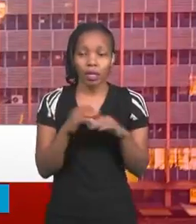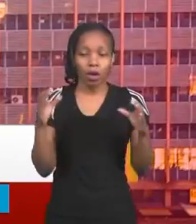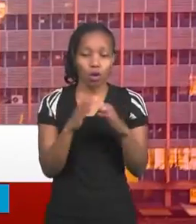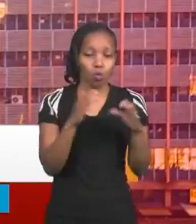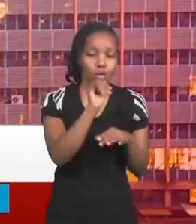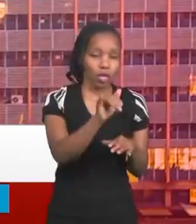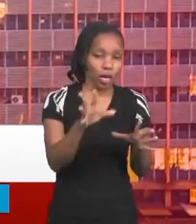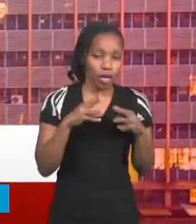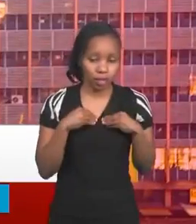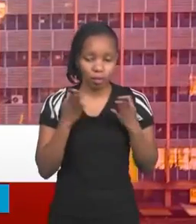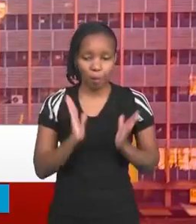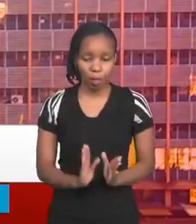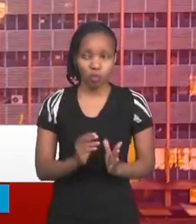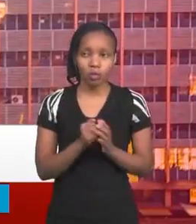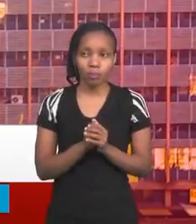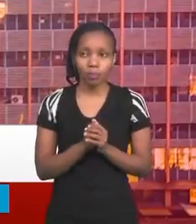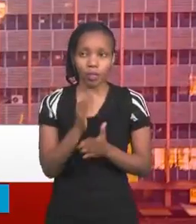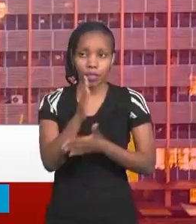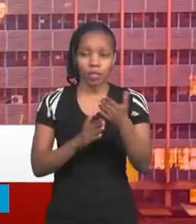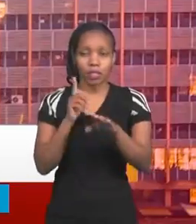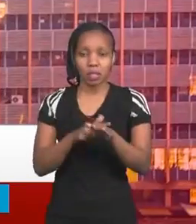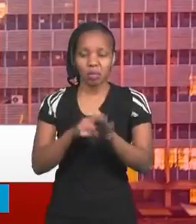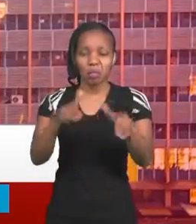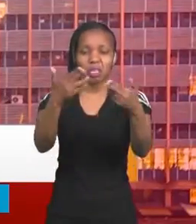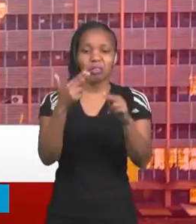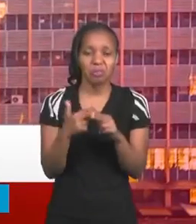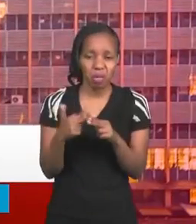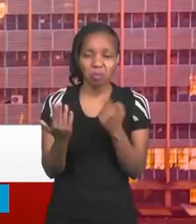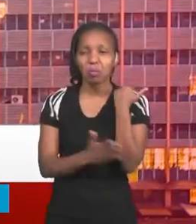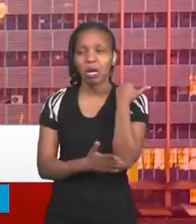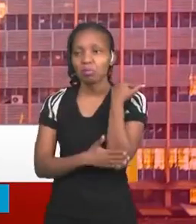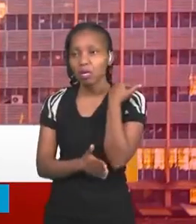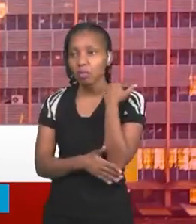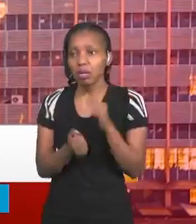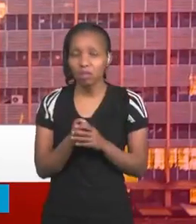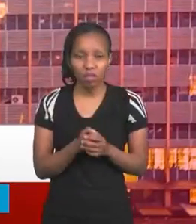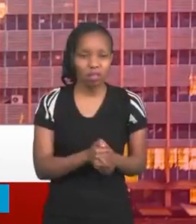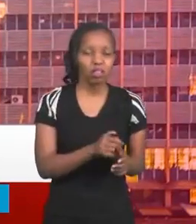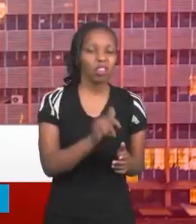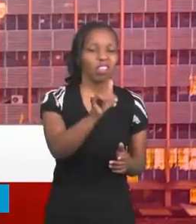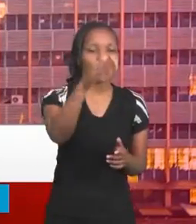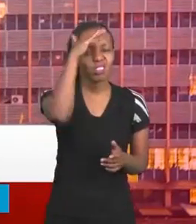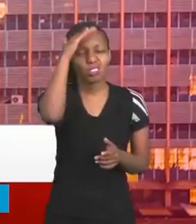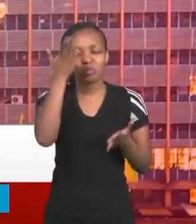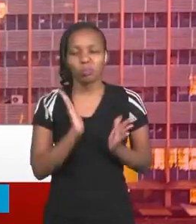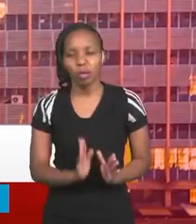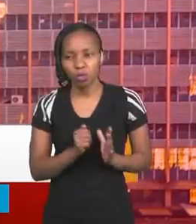community accepting the person. Yes. Sometimes they label them. Yeah. That drunkard, you